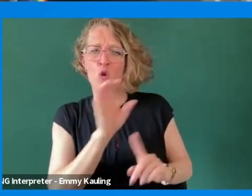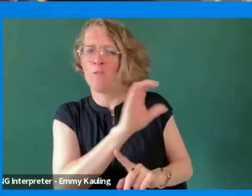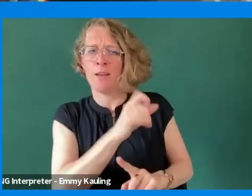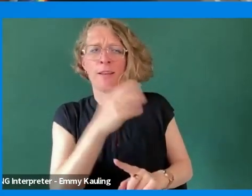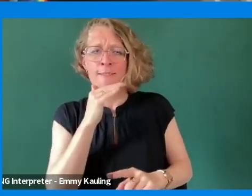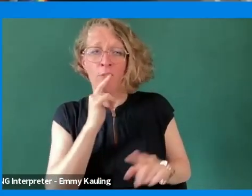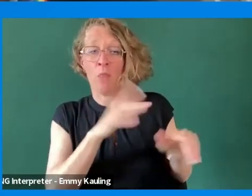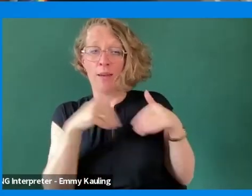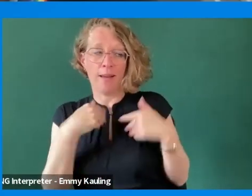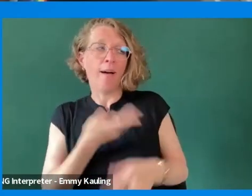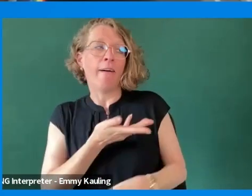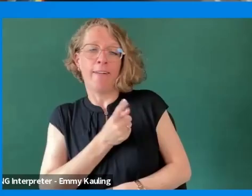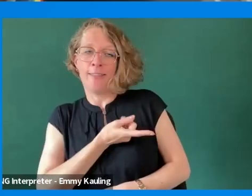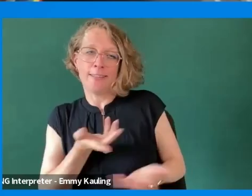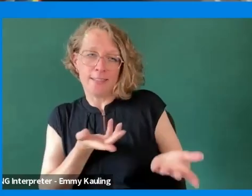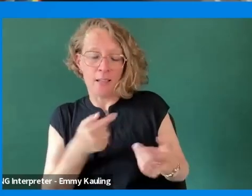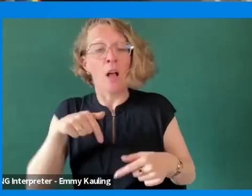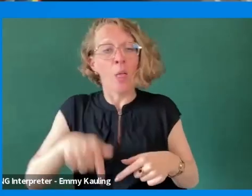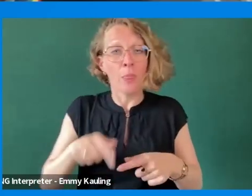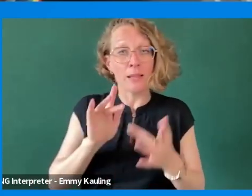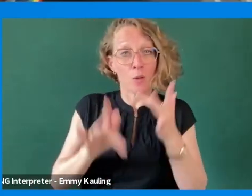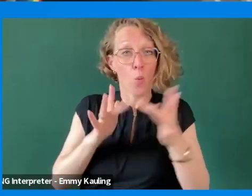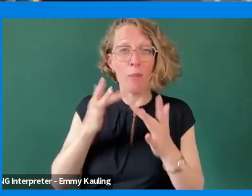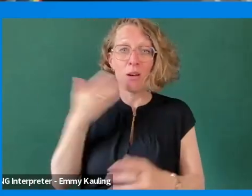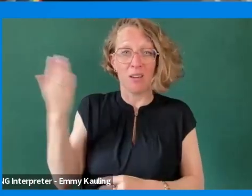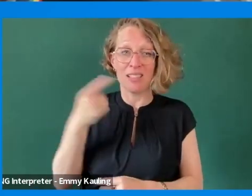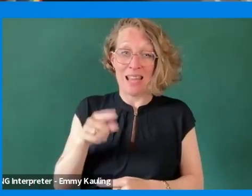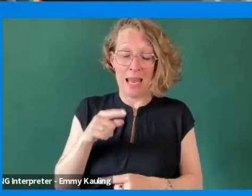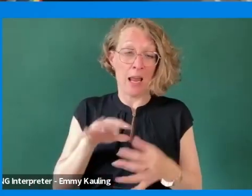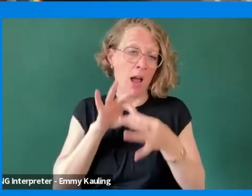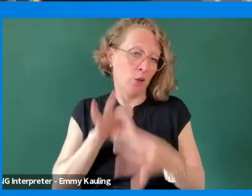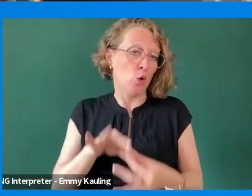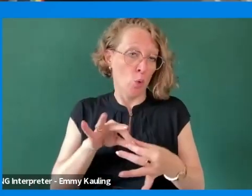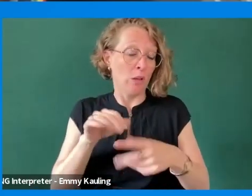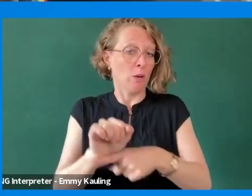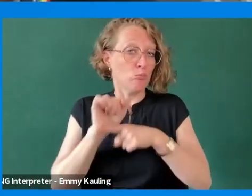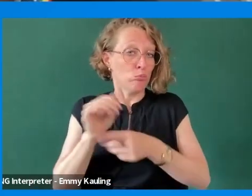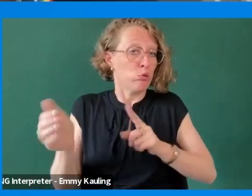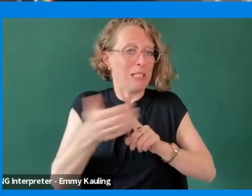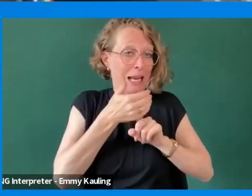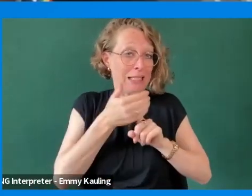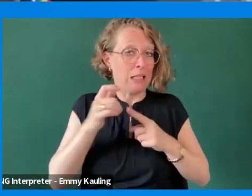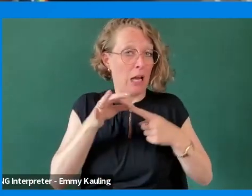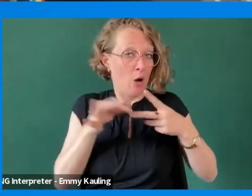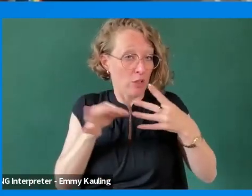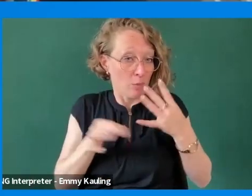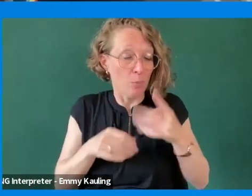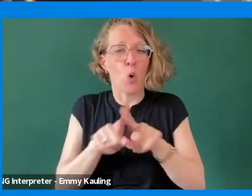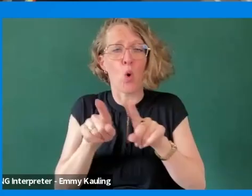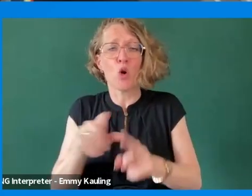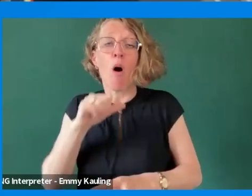We've argued in this webinar that part of that is to do with protected characteristics, and part of it is to do with these so-called